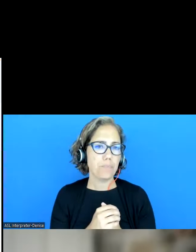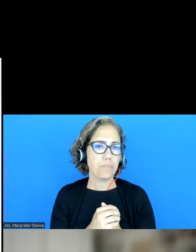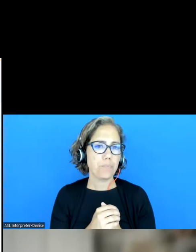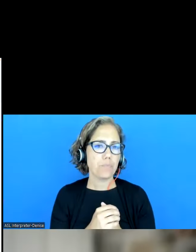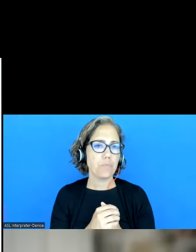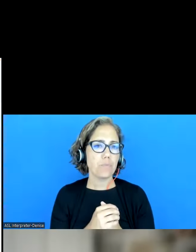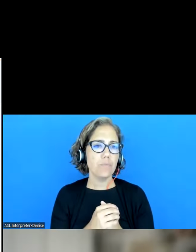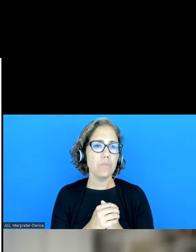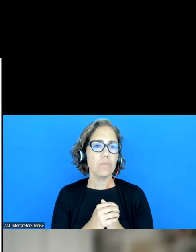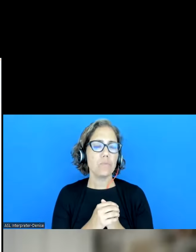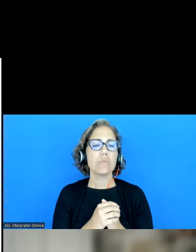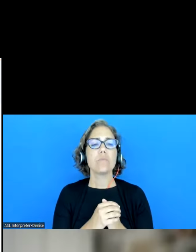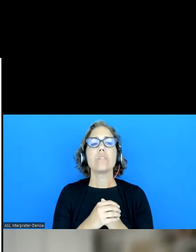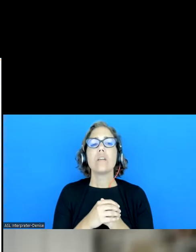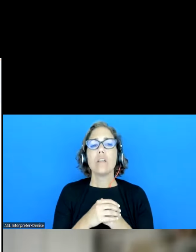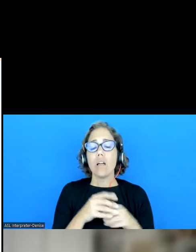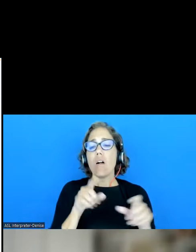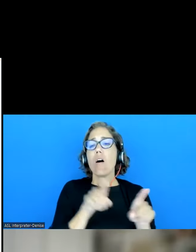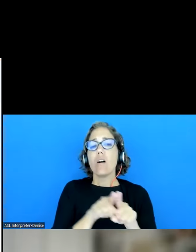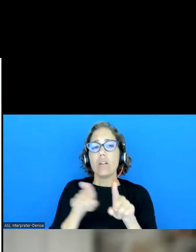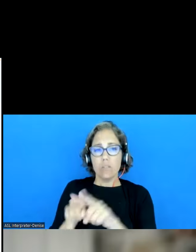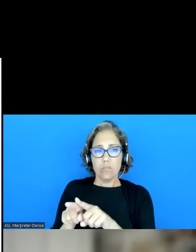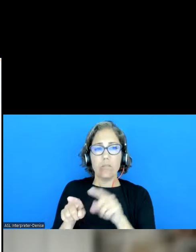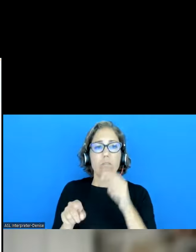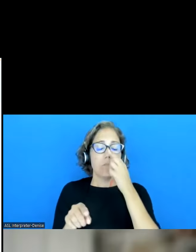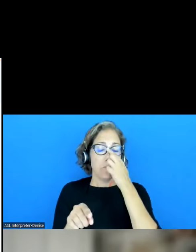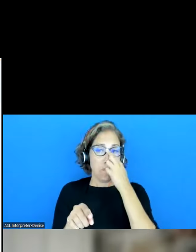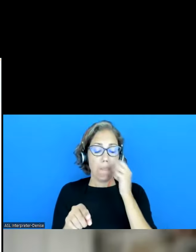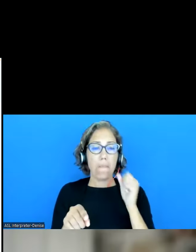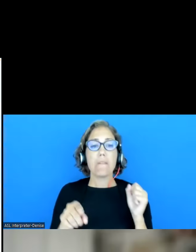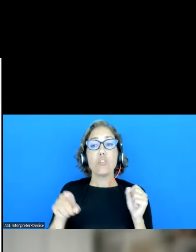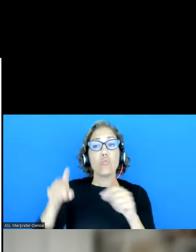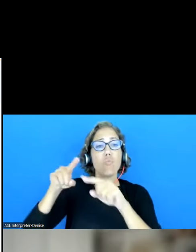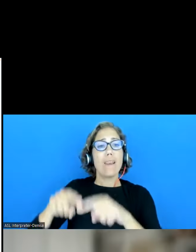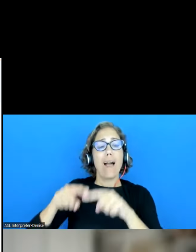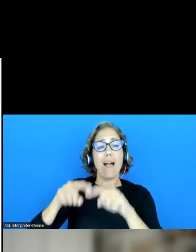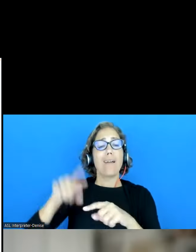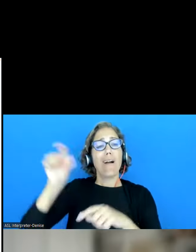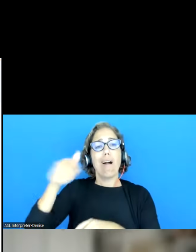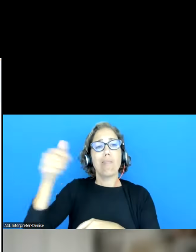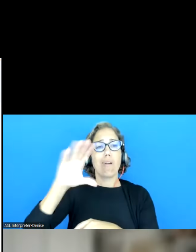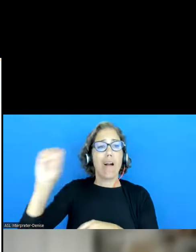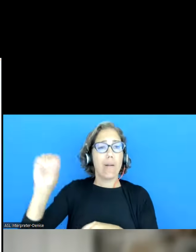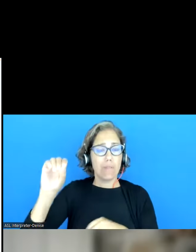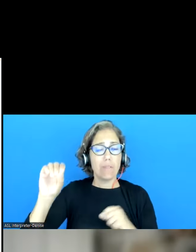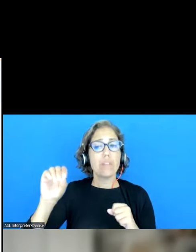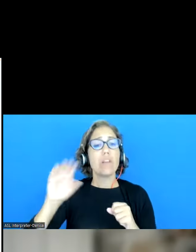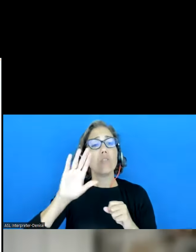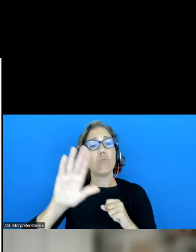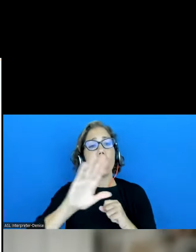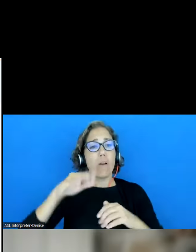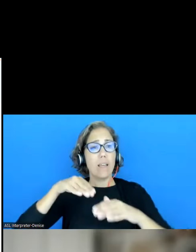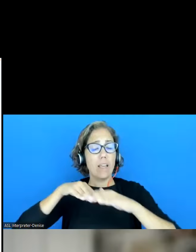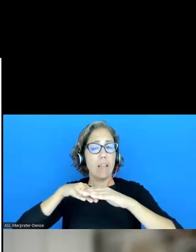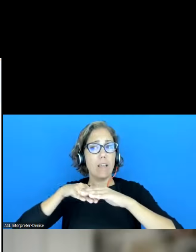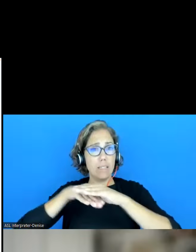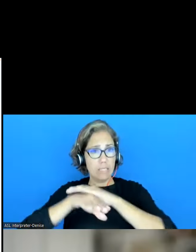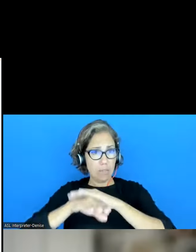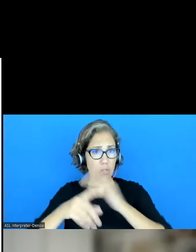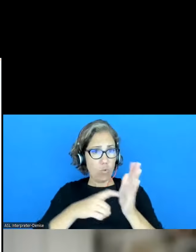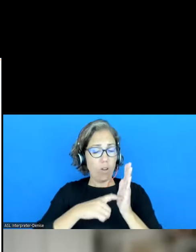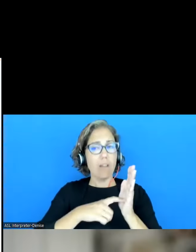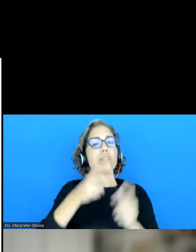And also, in case you are reliant on third parties, let's make sure that your accessibility requirements are transferred to your